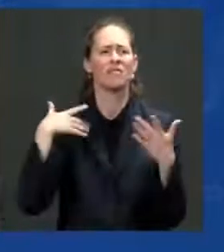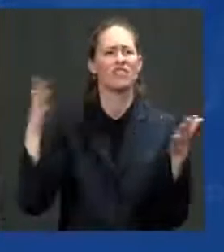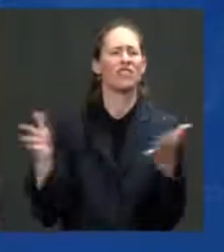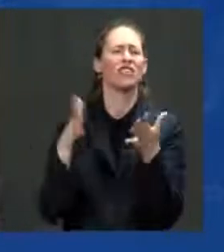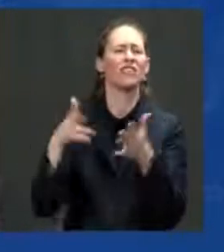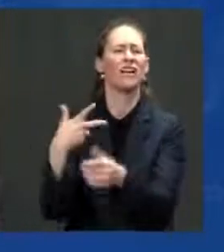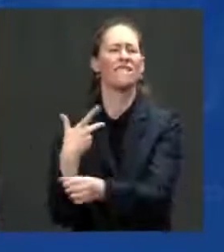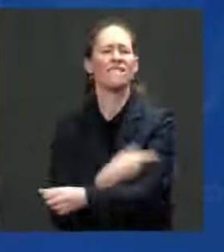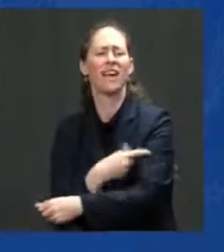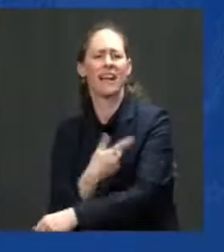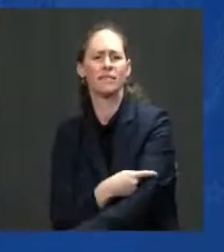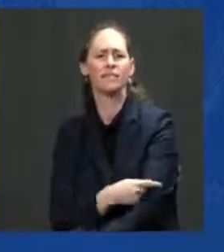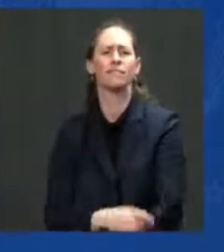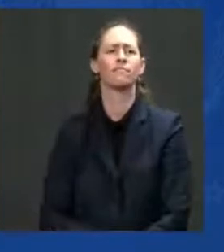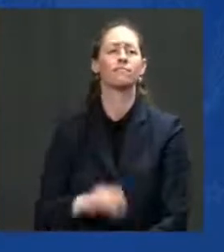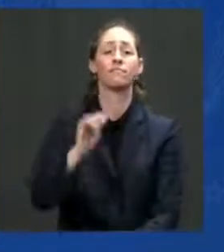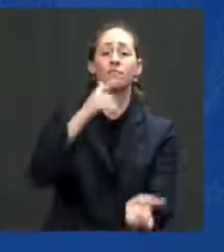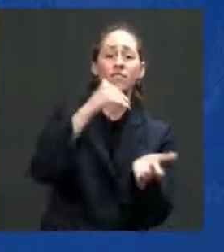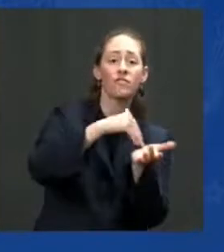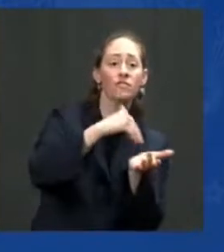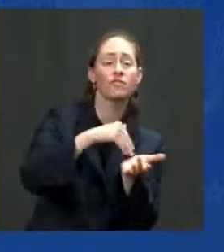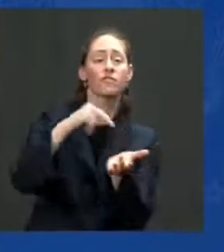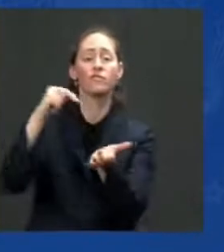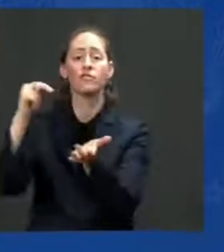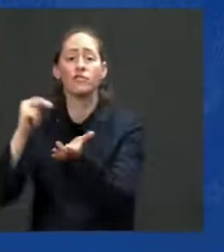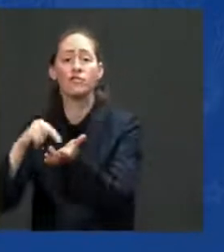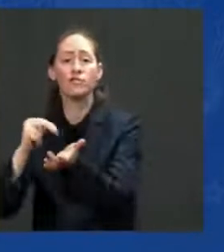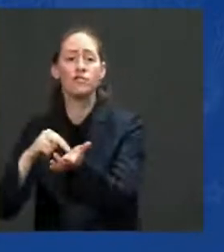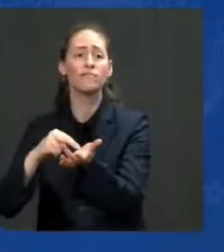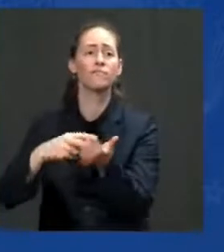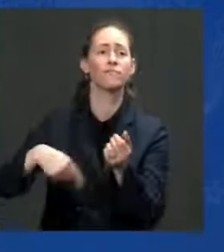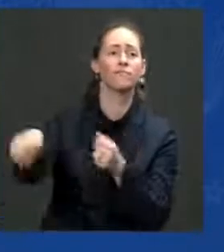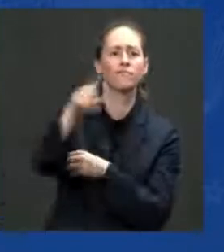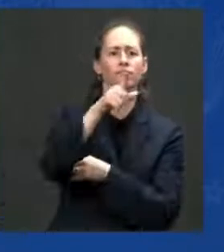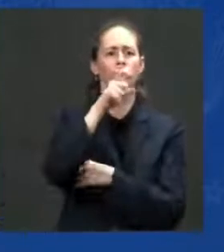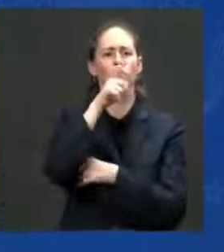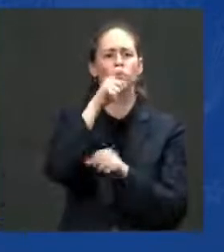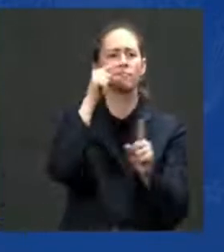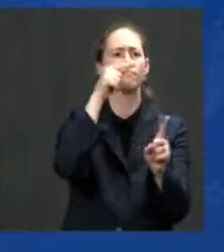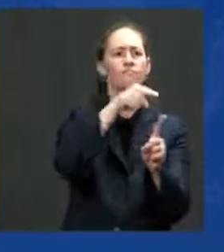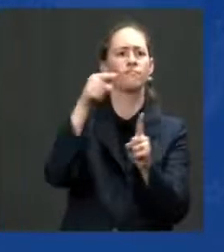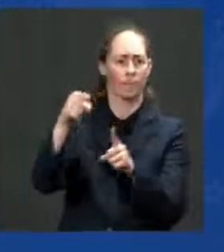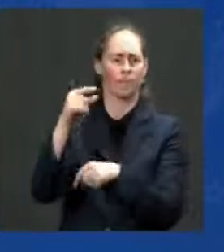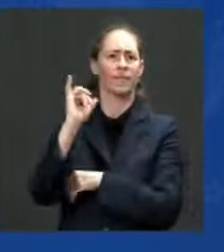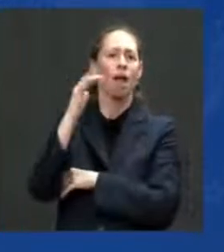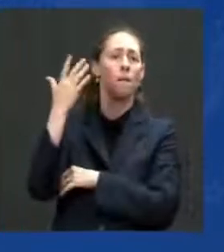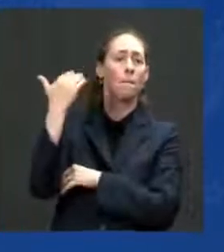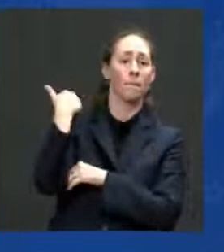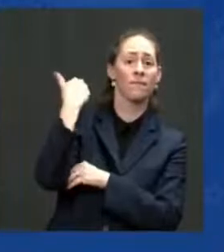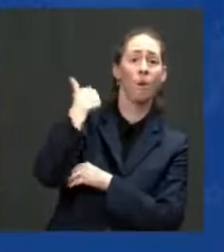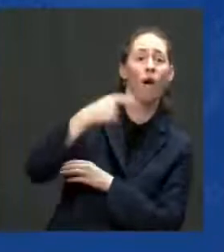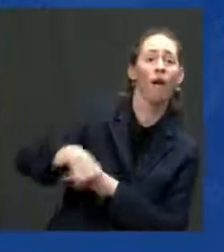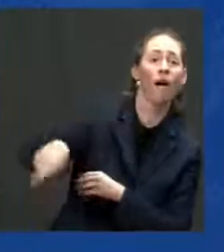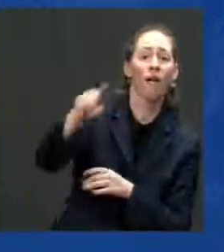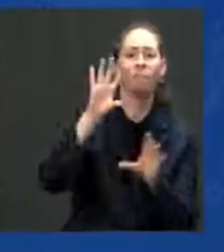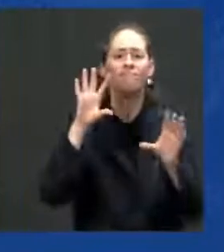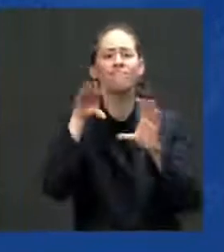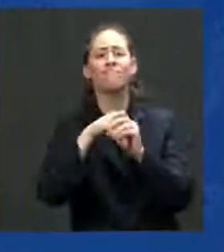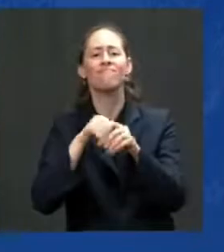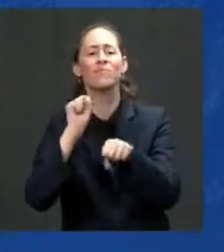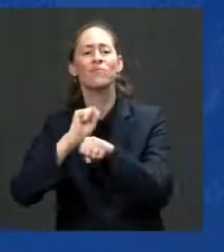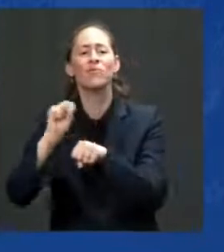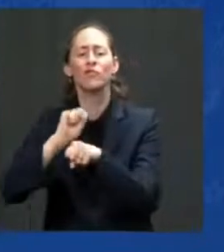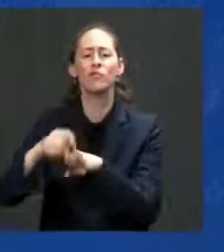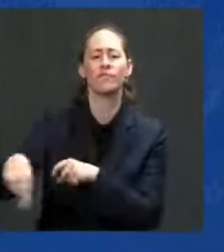there, like the ones that the team played in front of on Super Bowl Sunday. Those workers remind us of the quintessential lesson about